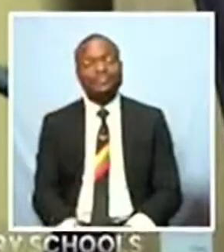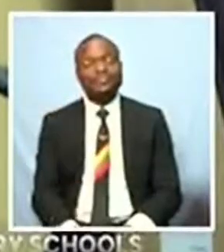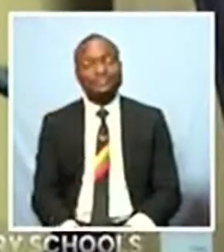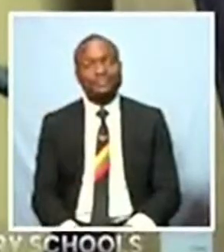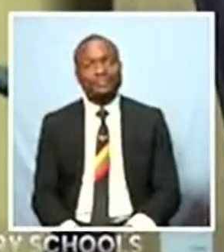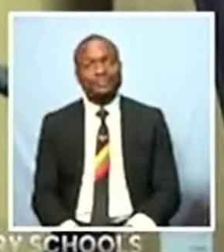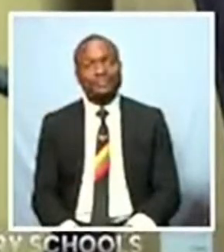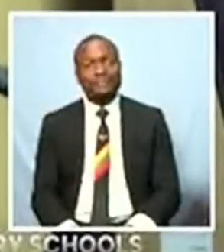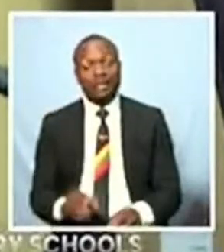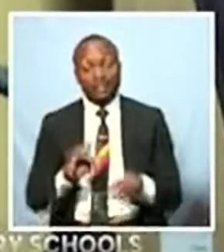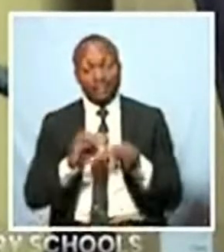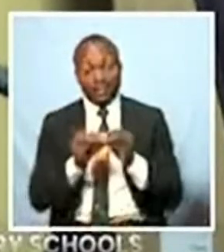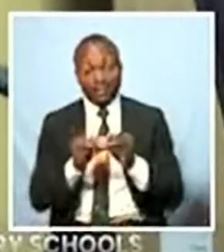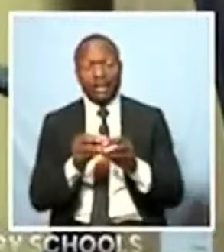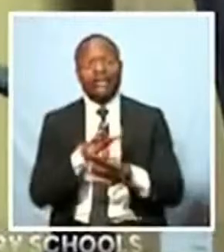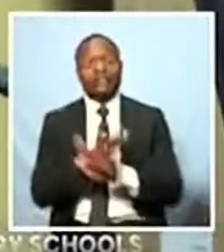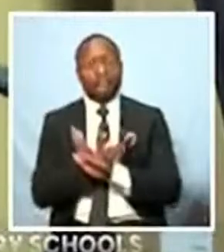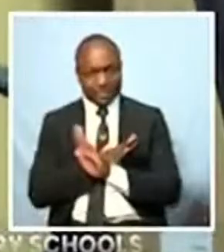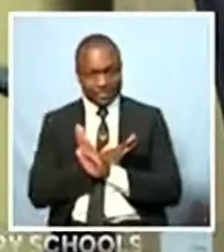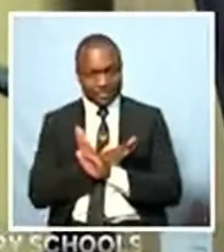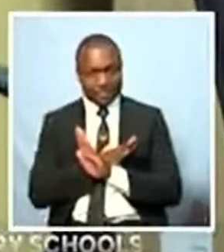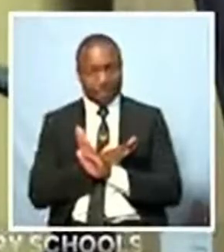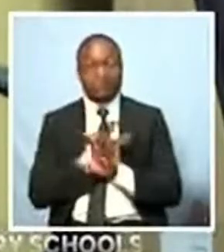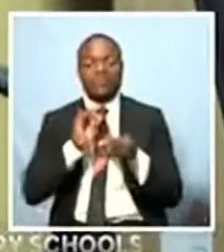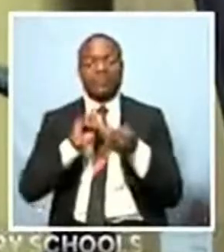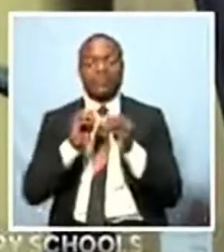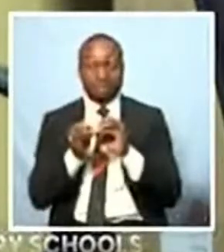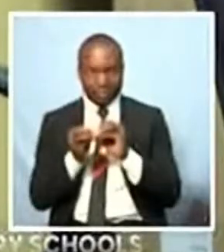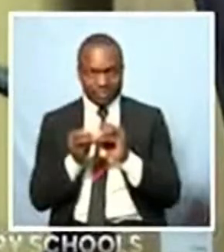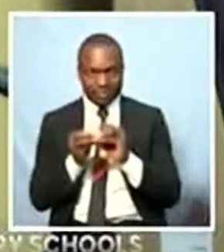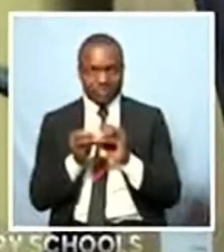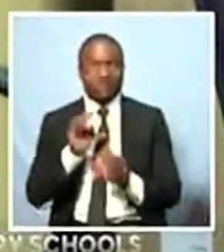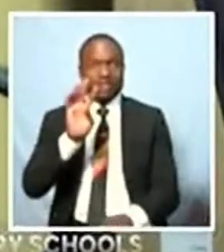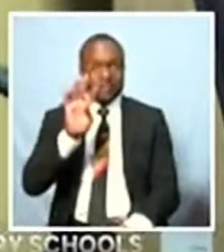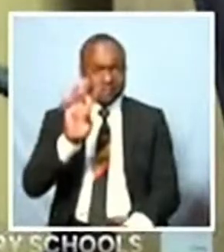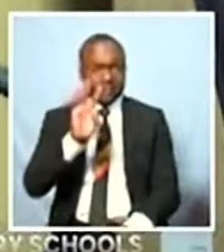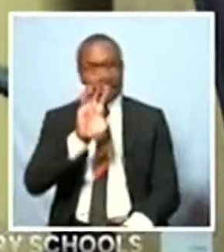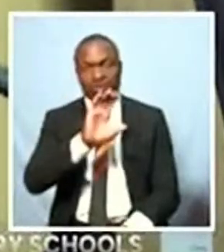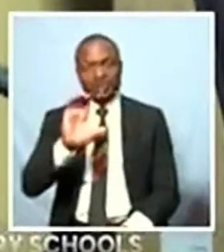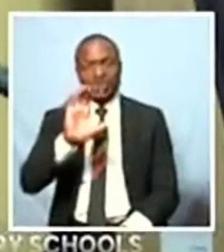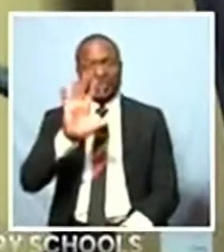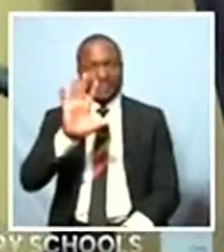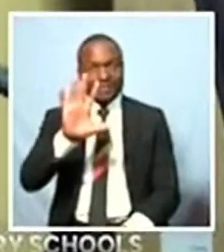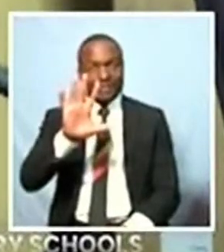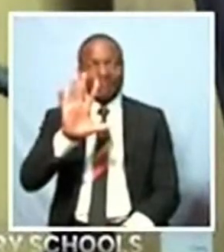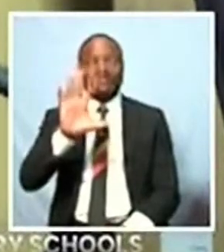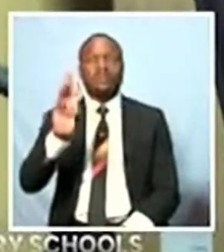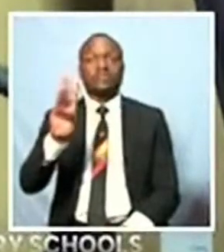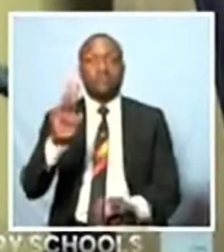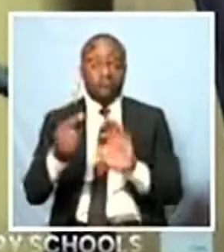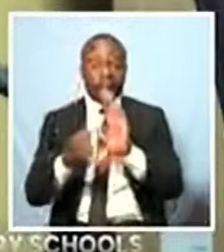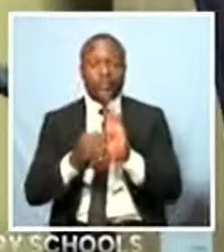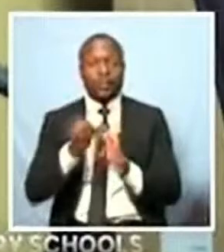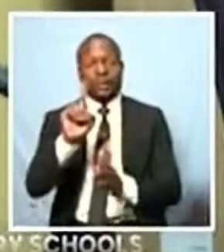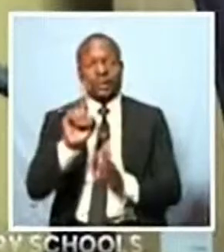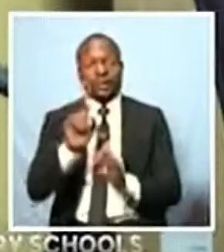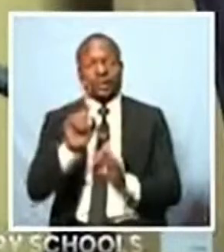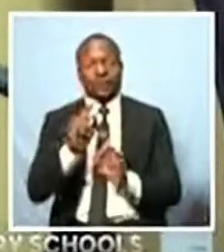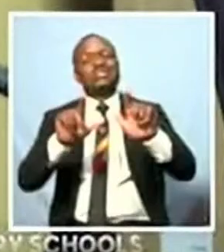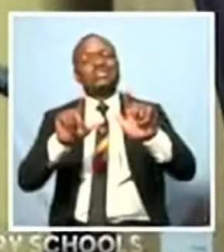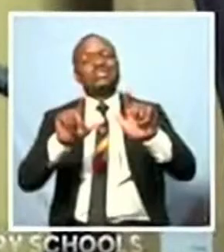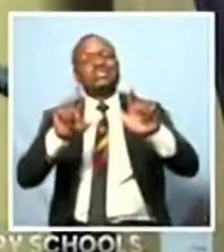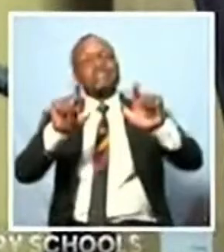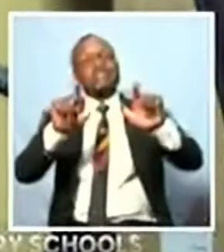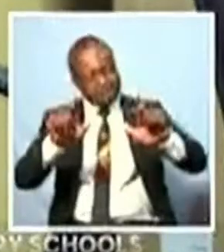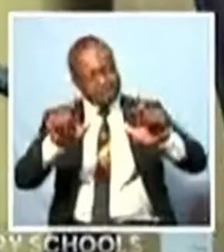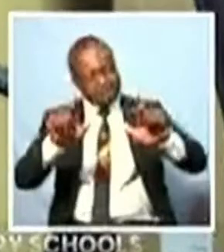as an average, and Zambian average was at 456.1. That shows below